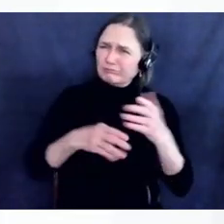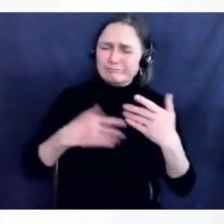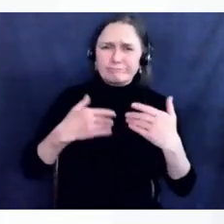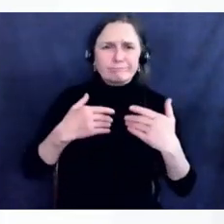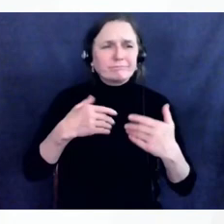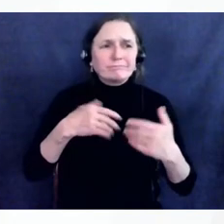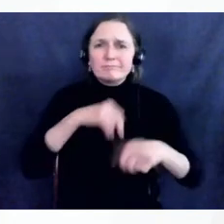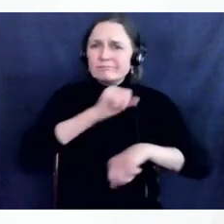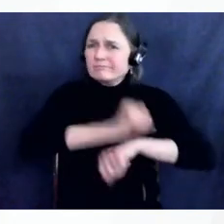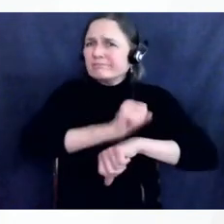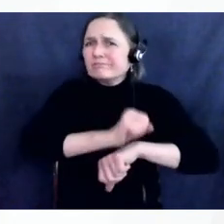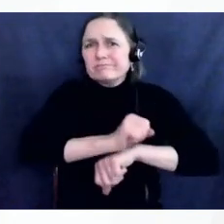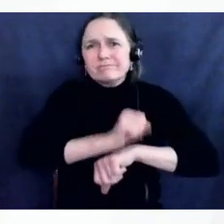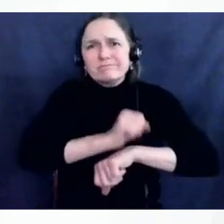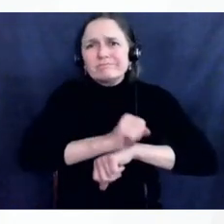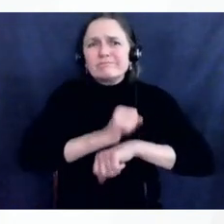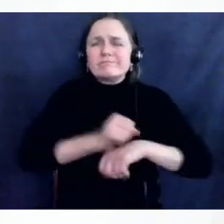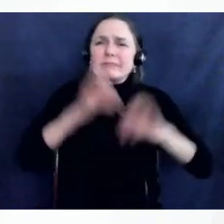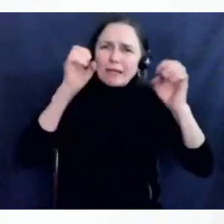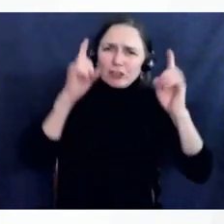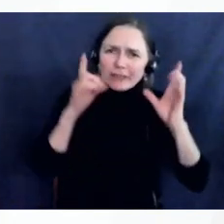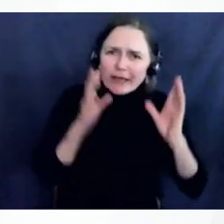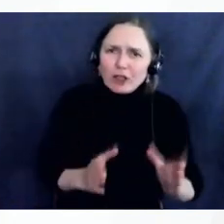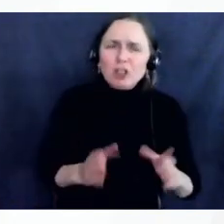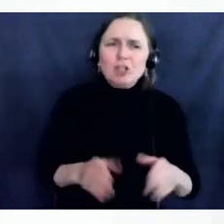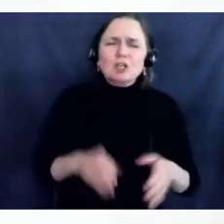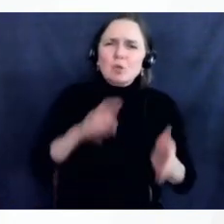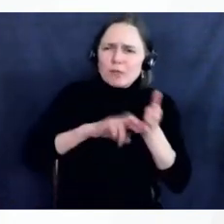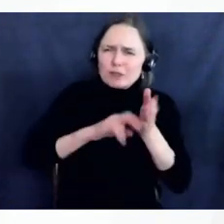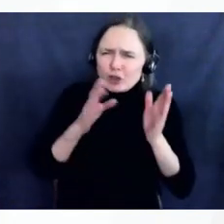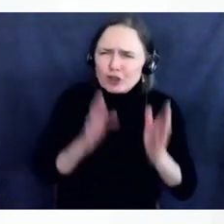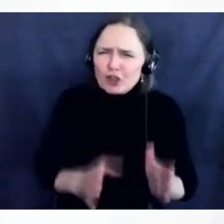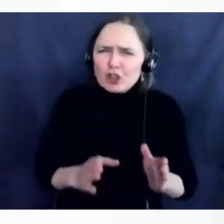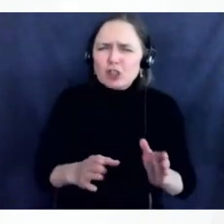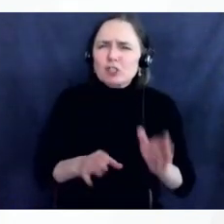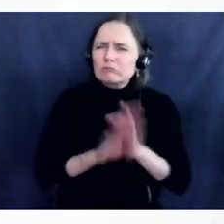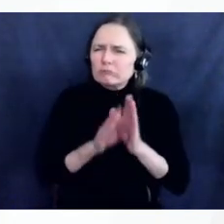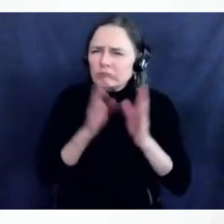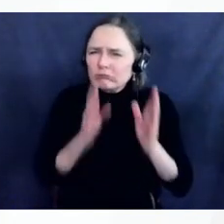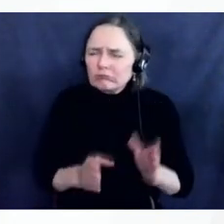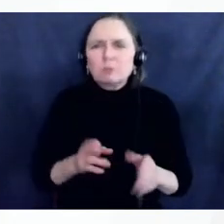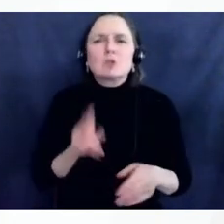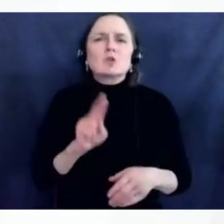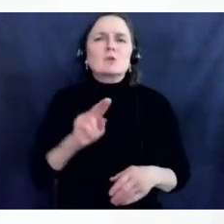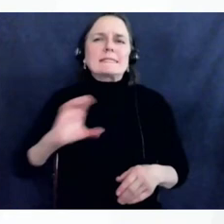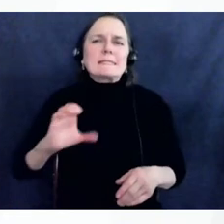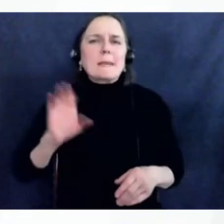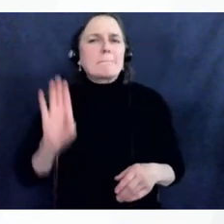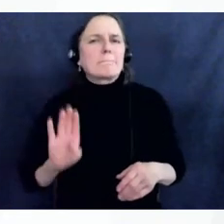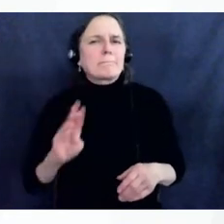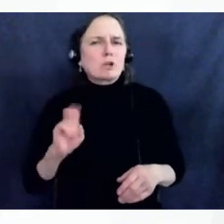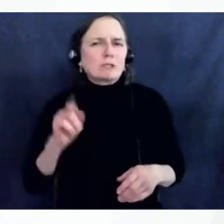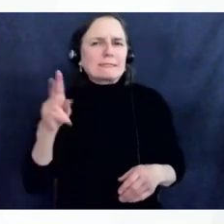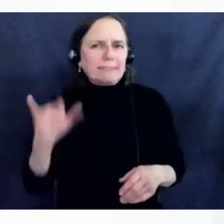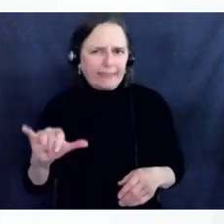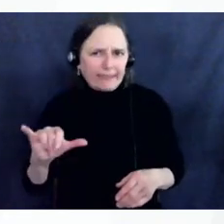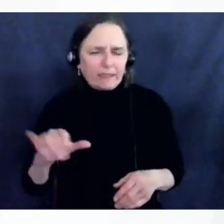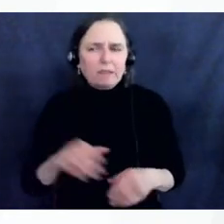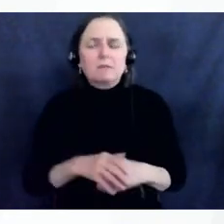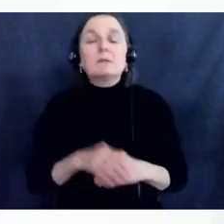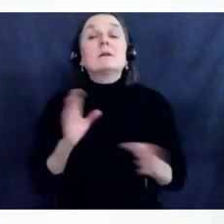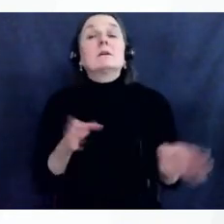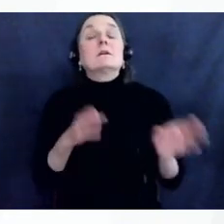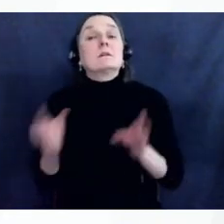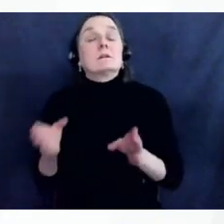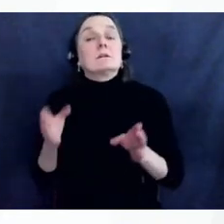California at Berkeley. In addition to being the university's chief academic and budget officer, Mark